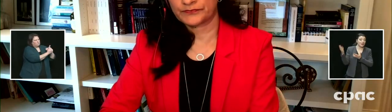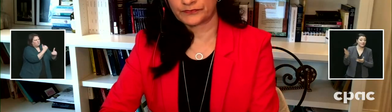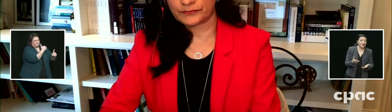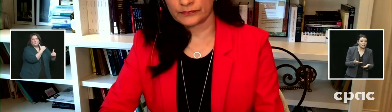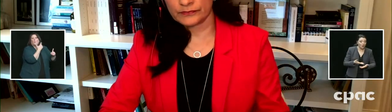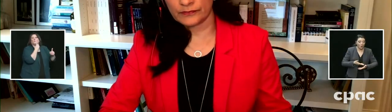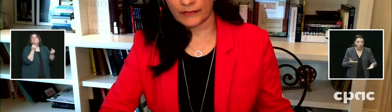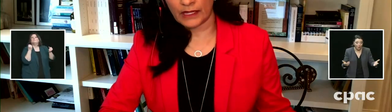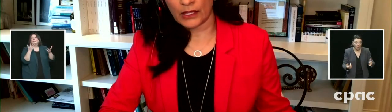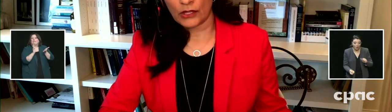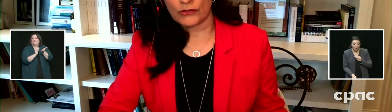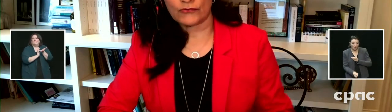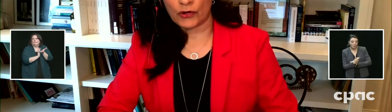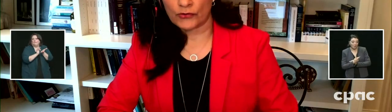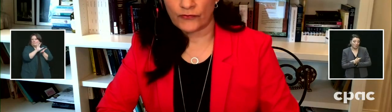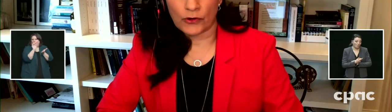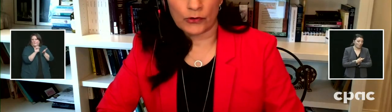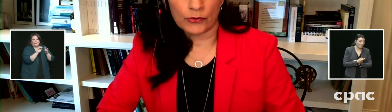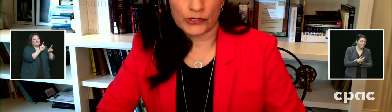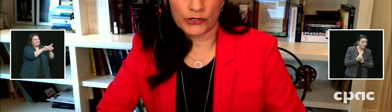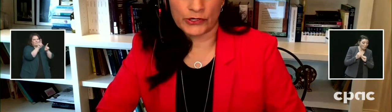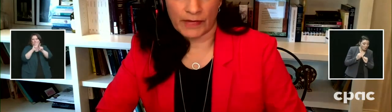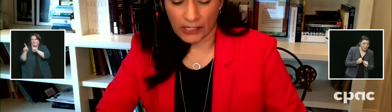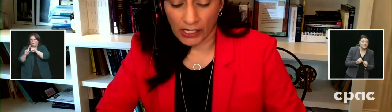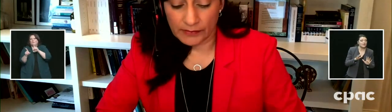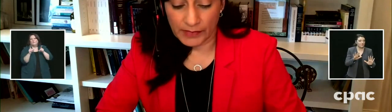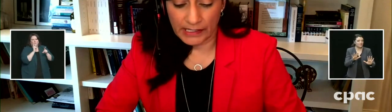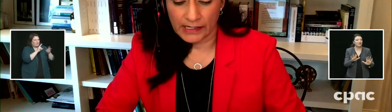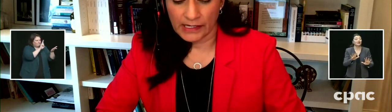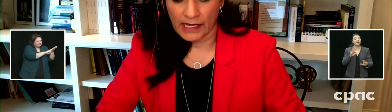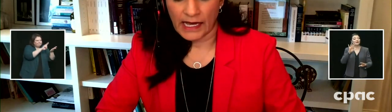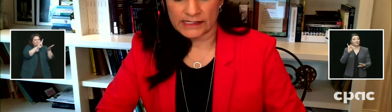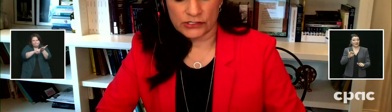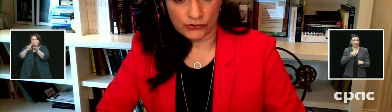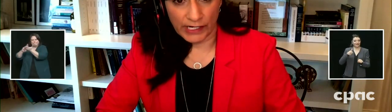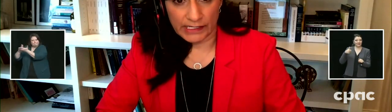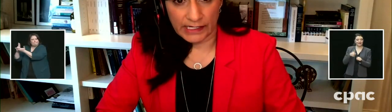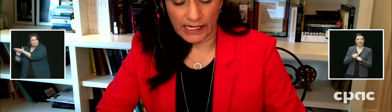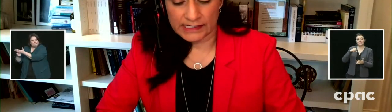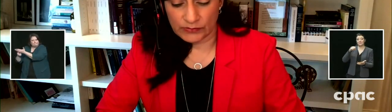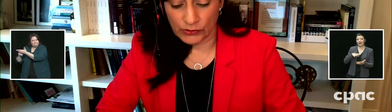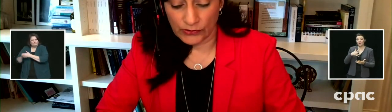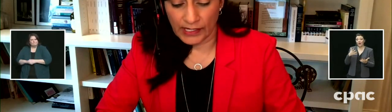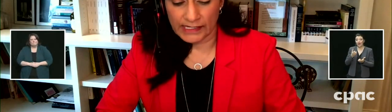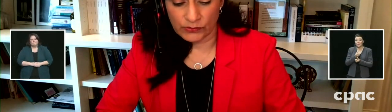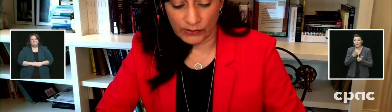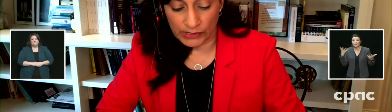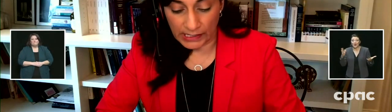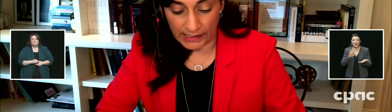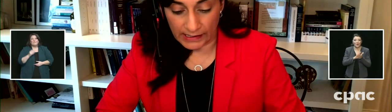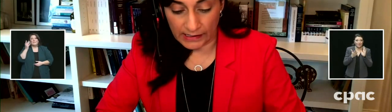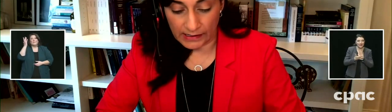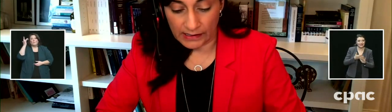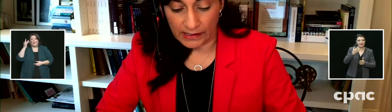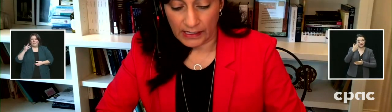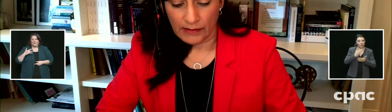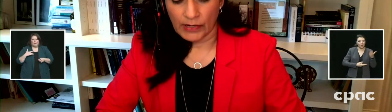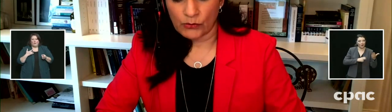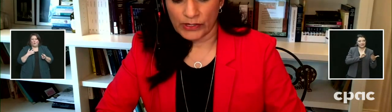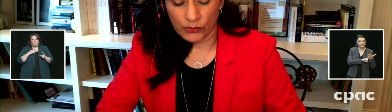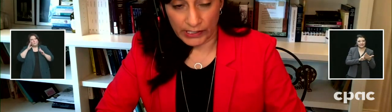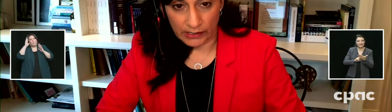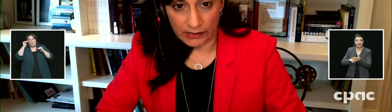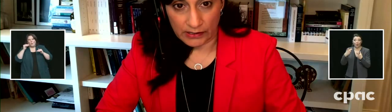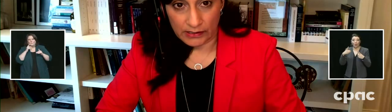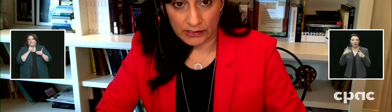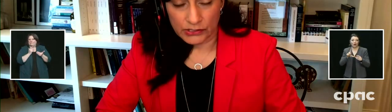manufacturers. The road forward may not be as straight and smooth as we would like,